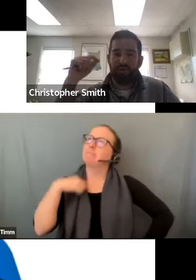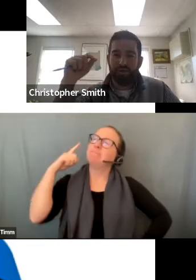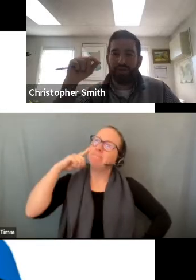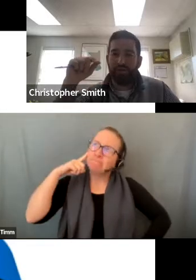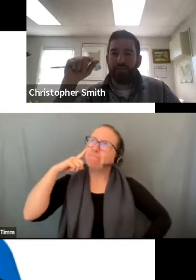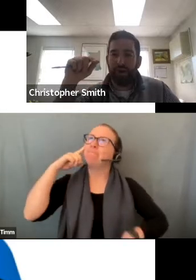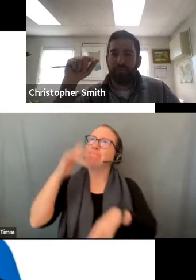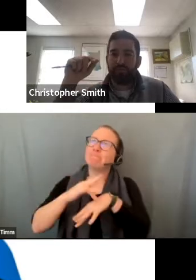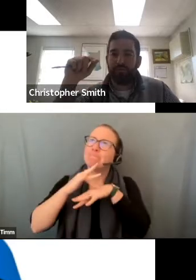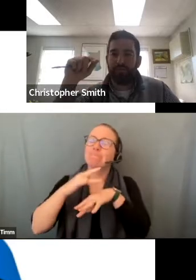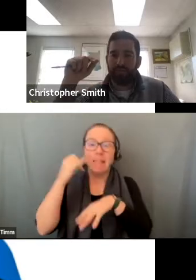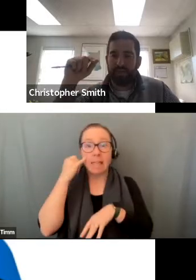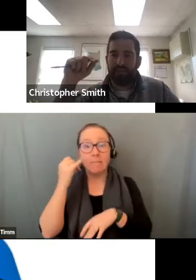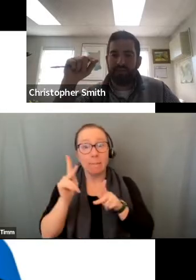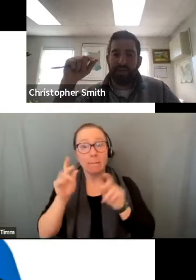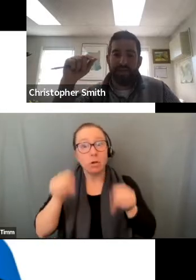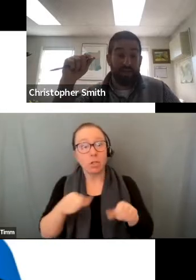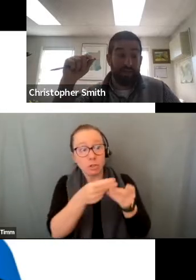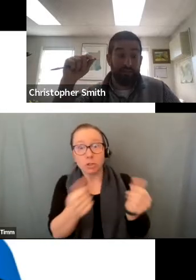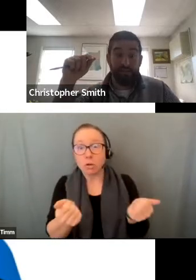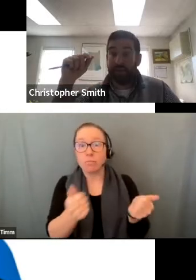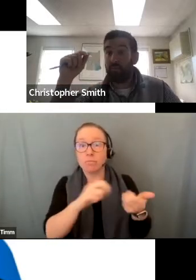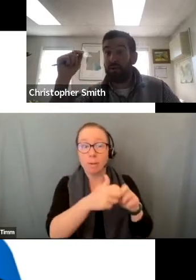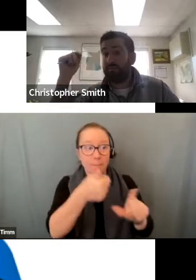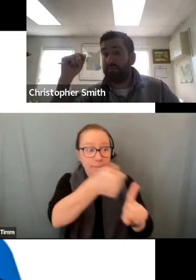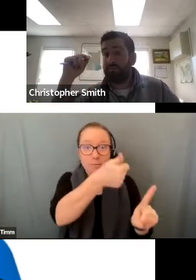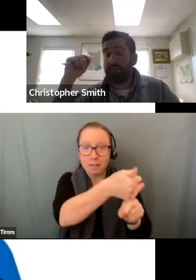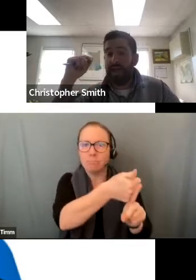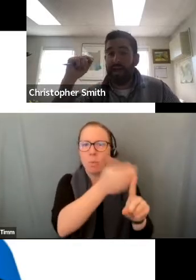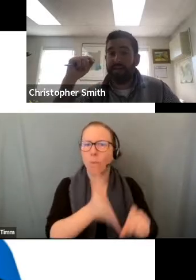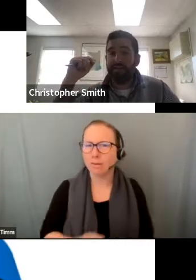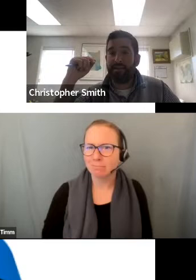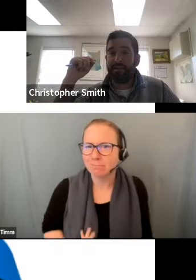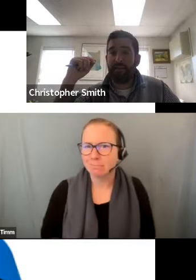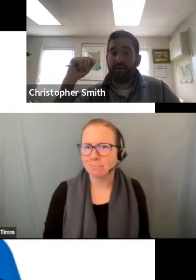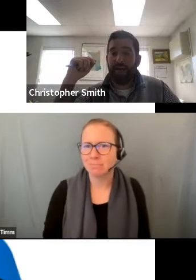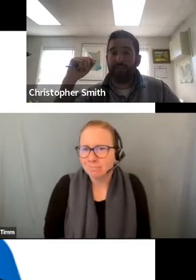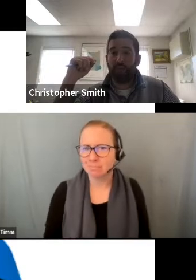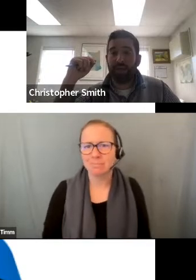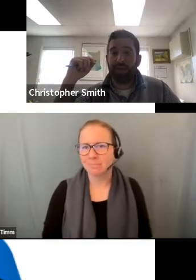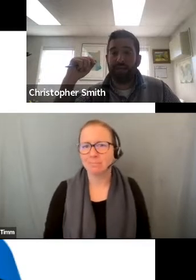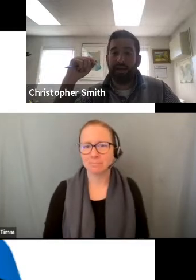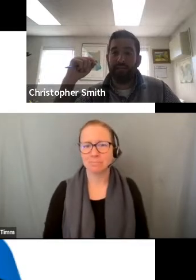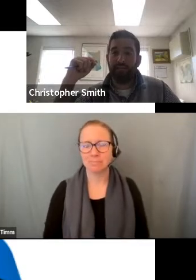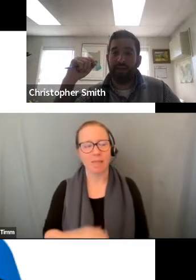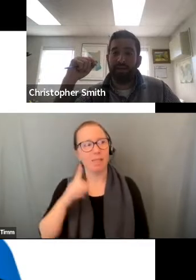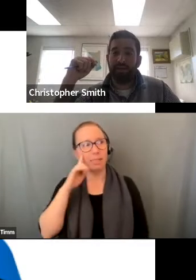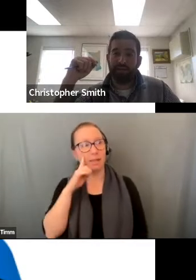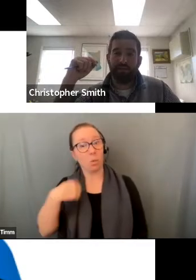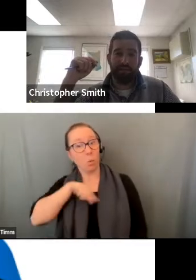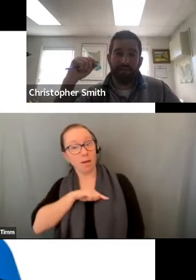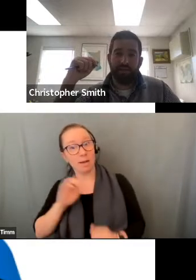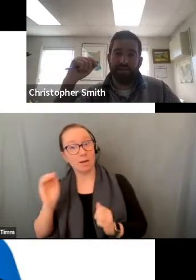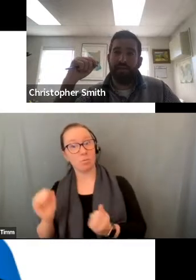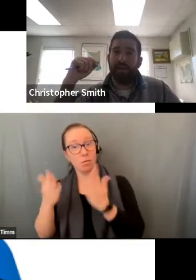people could solve problems for themselves, that they would. And that perhaps we as providers,